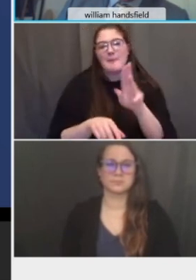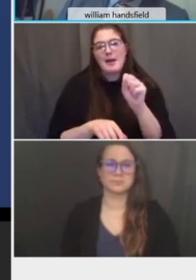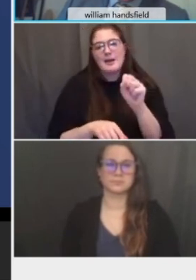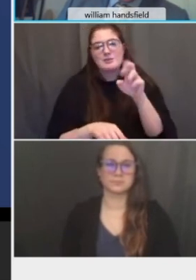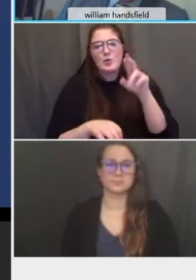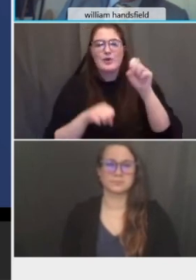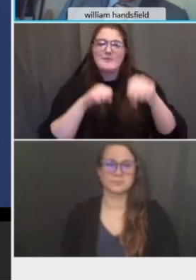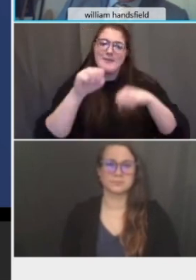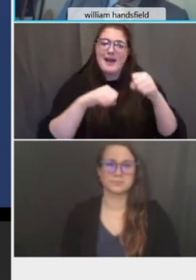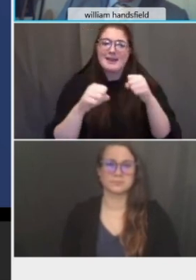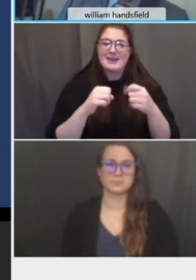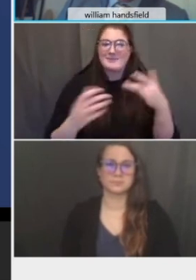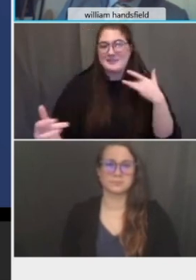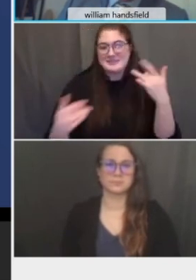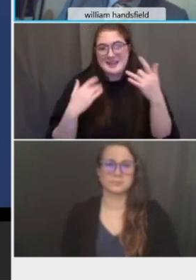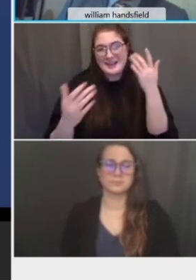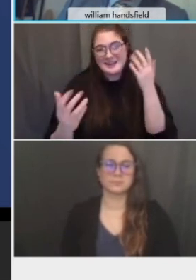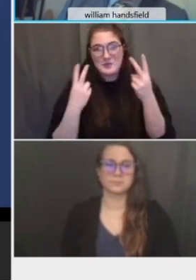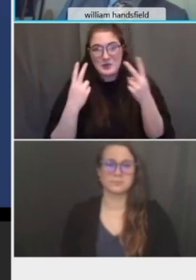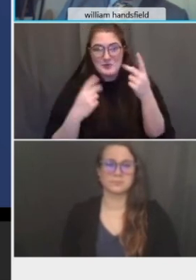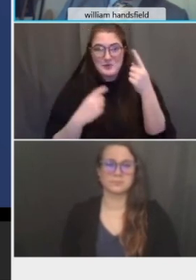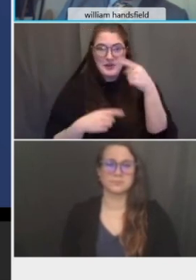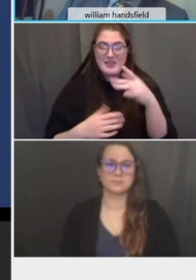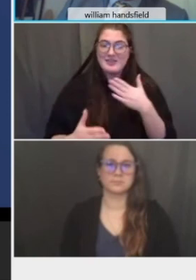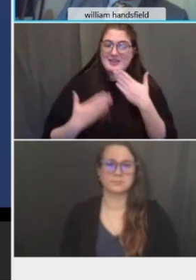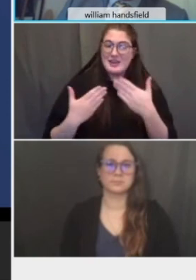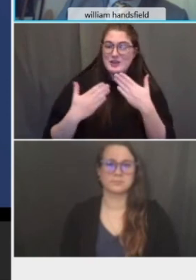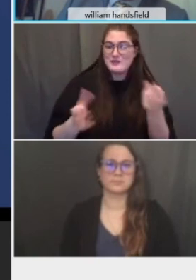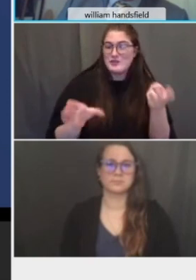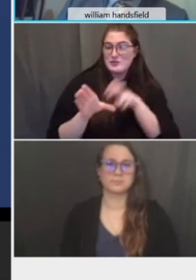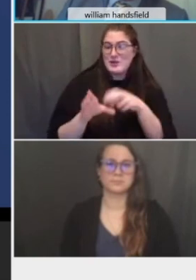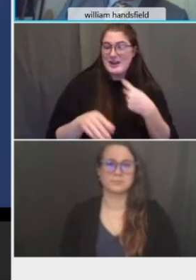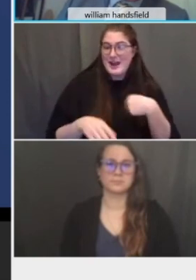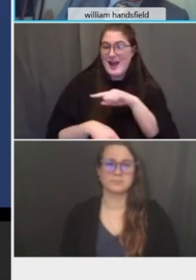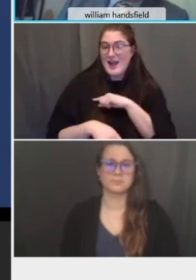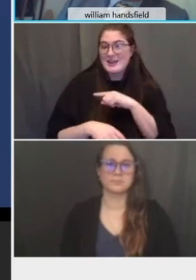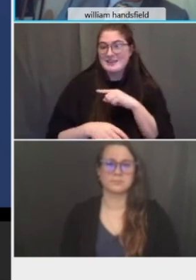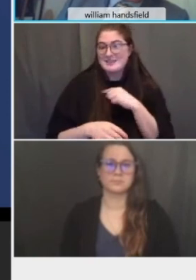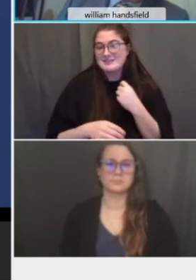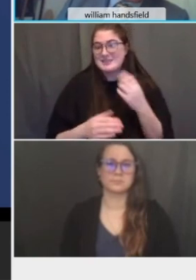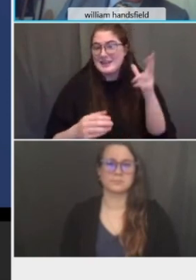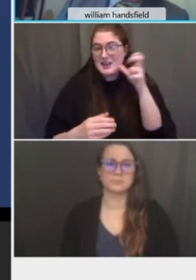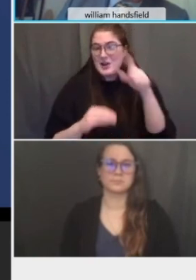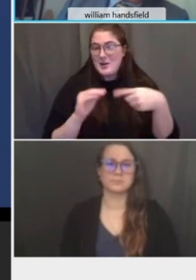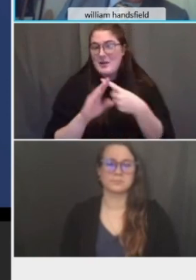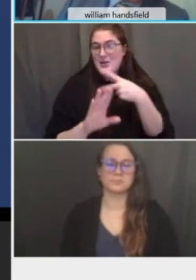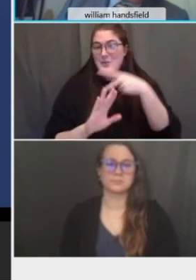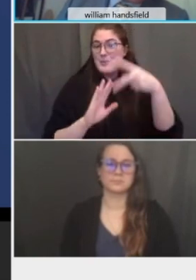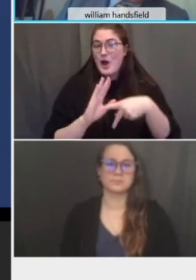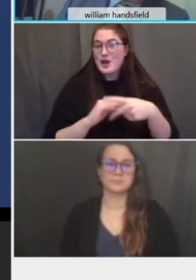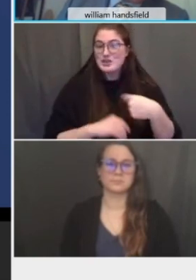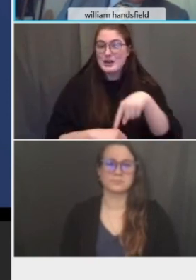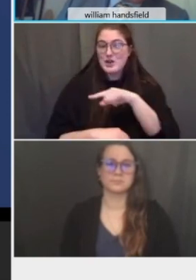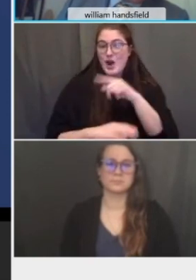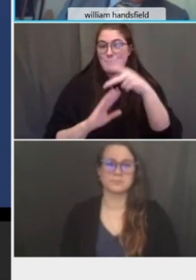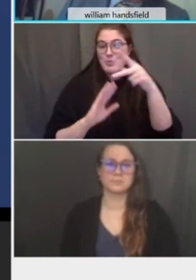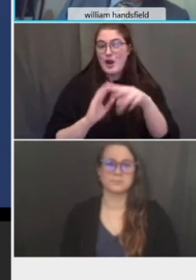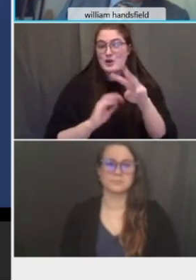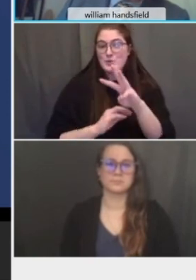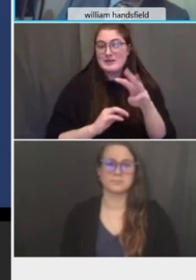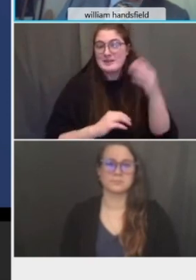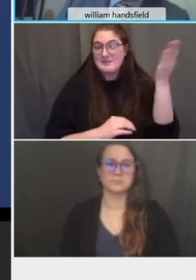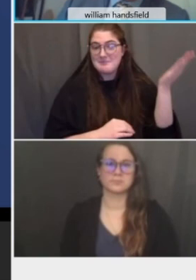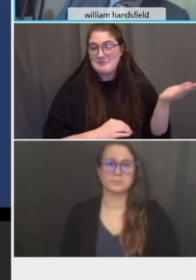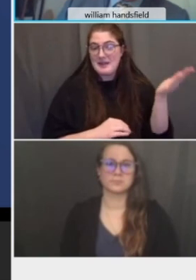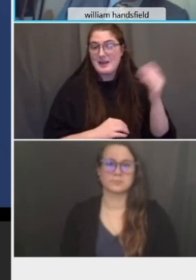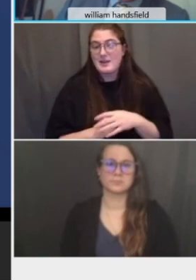looking forward to it. Thank you for joining us and spending your time hearing about this project tonight. Our project website is up,